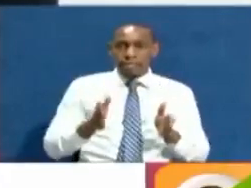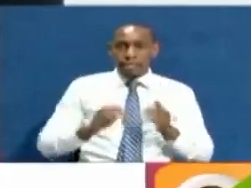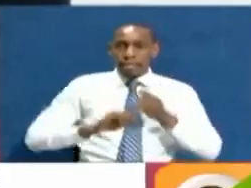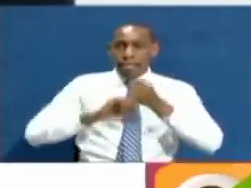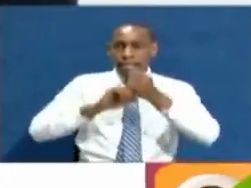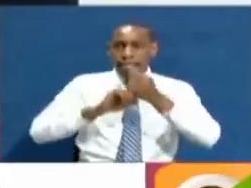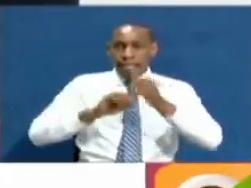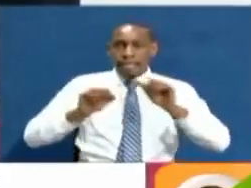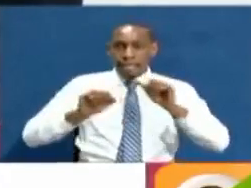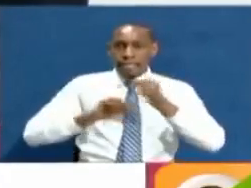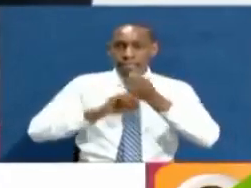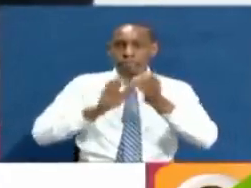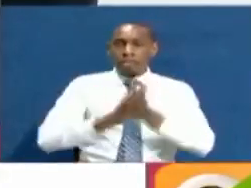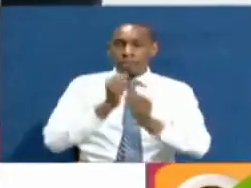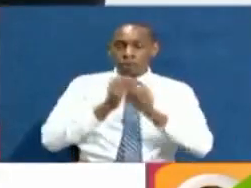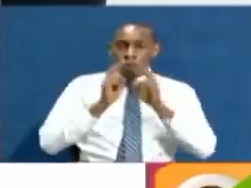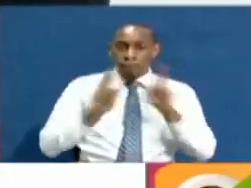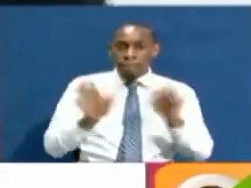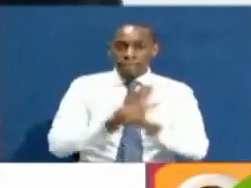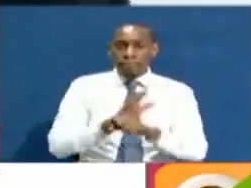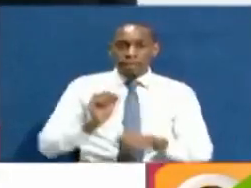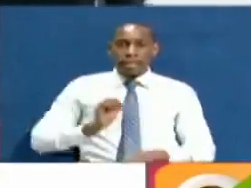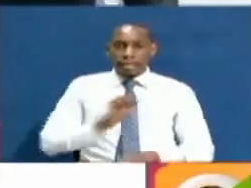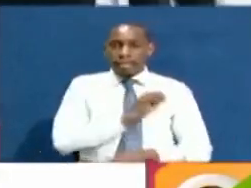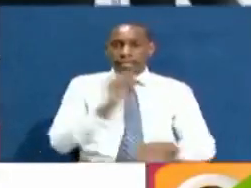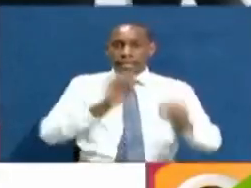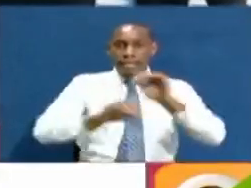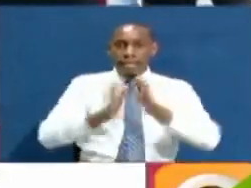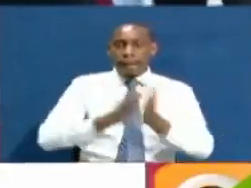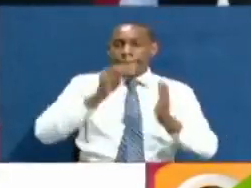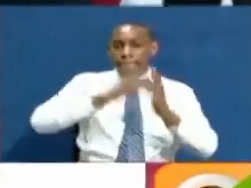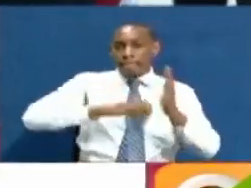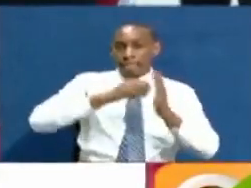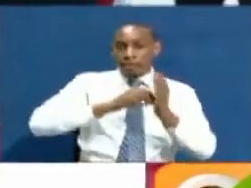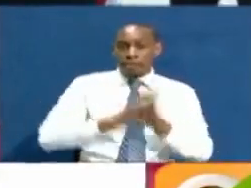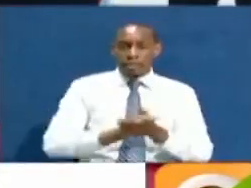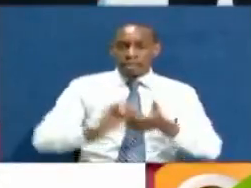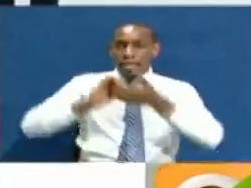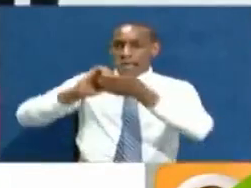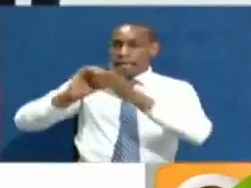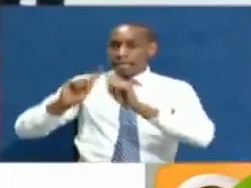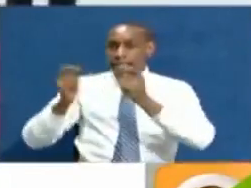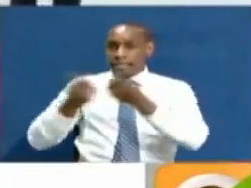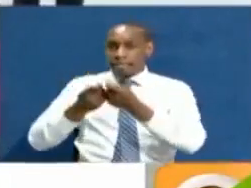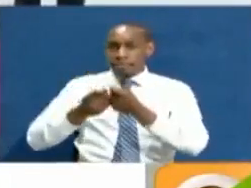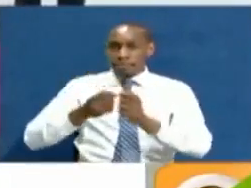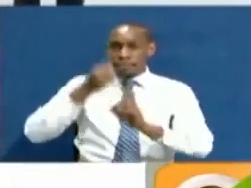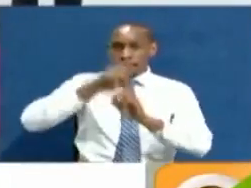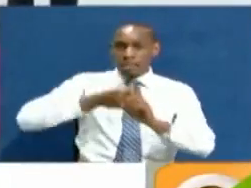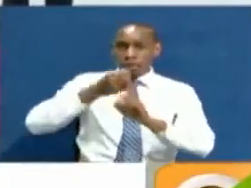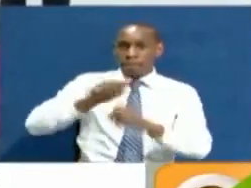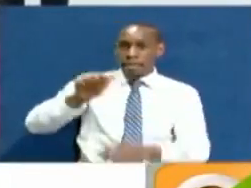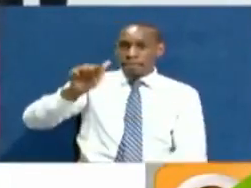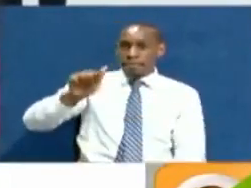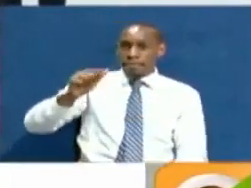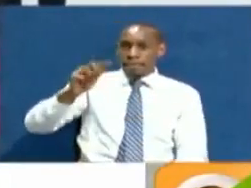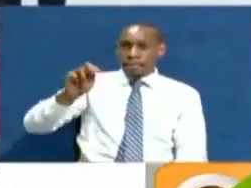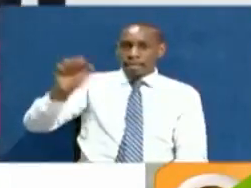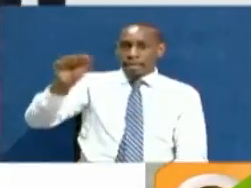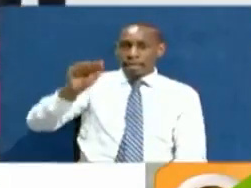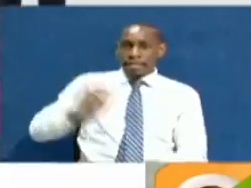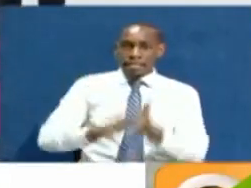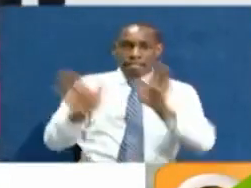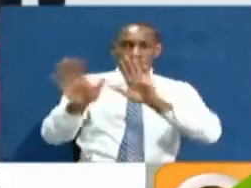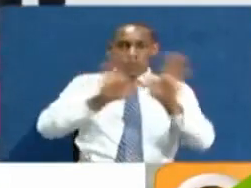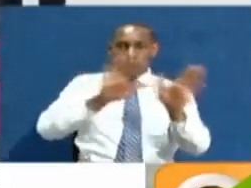their supporters to conduct peaceful senatorial elections in Machakos. The handshake team has fronted Agnes Kavindu Mudhama to run